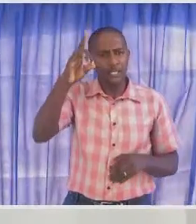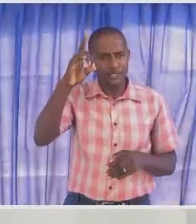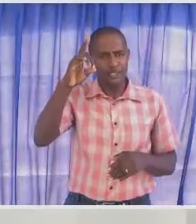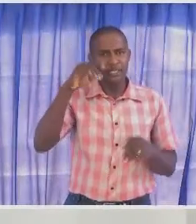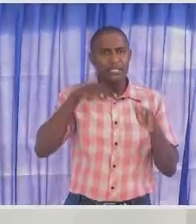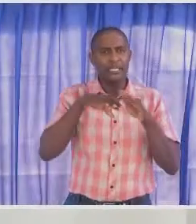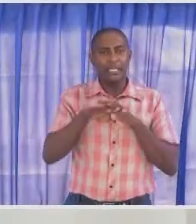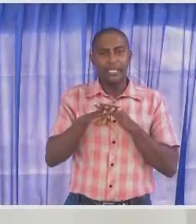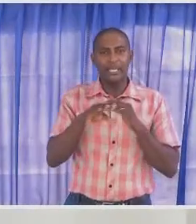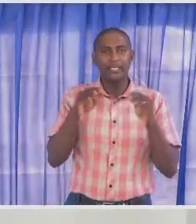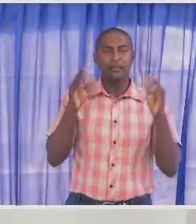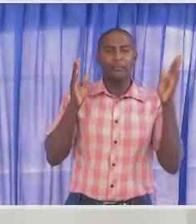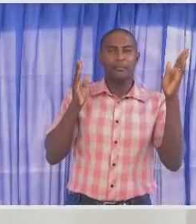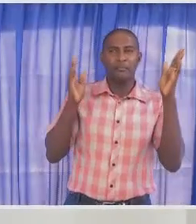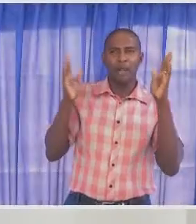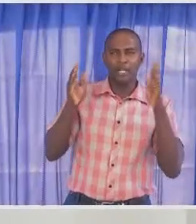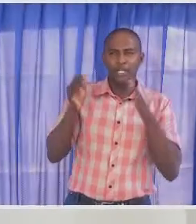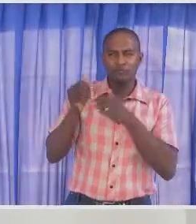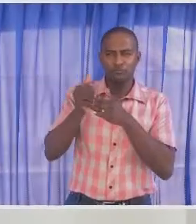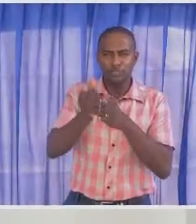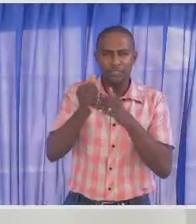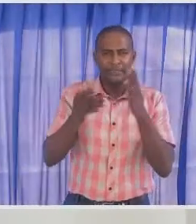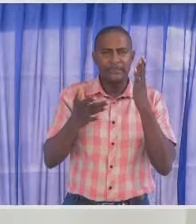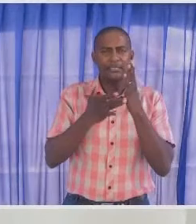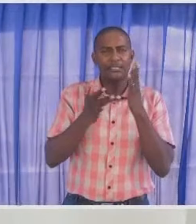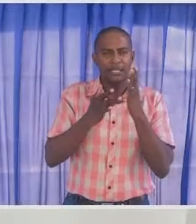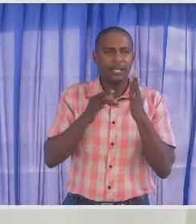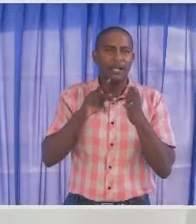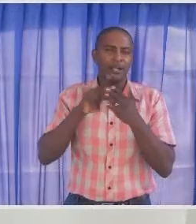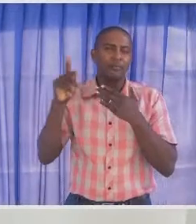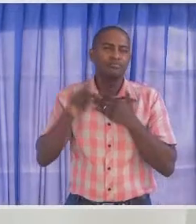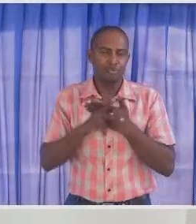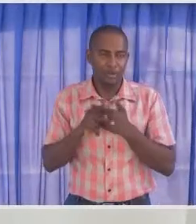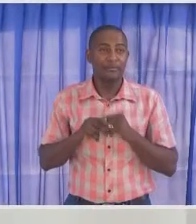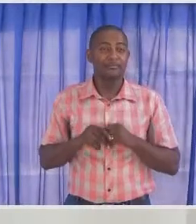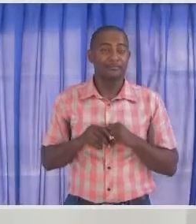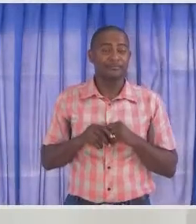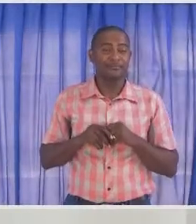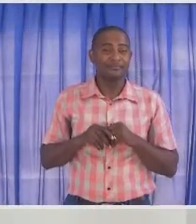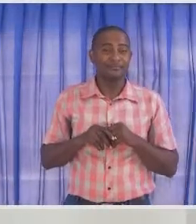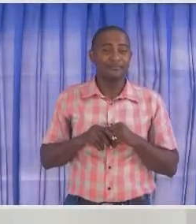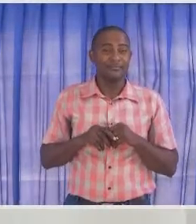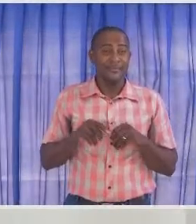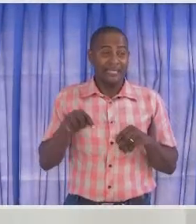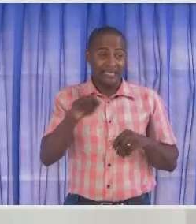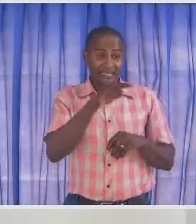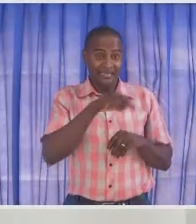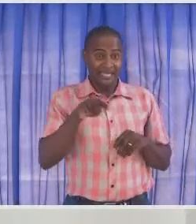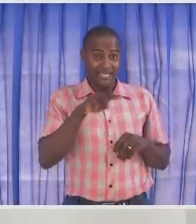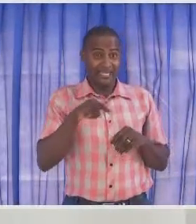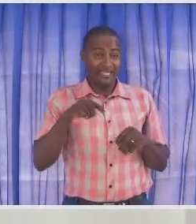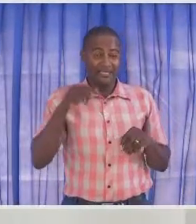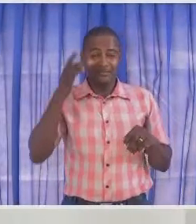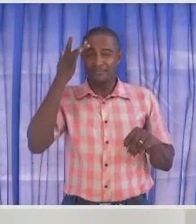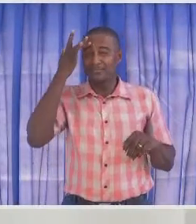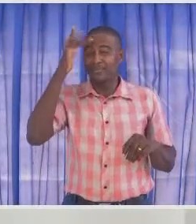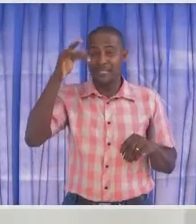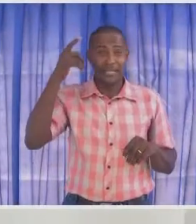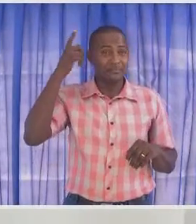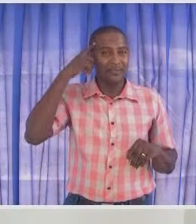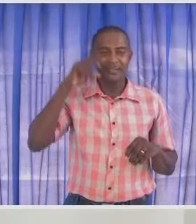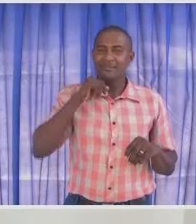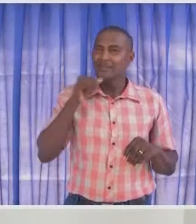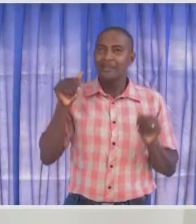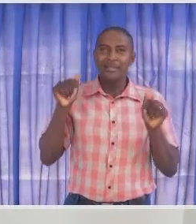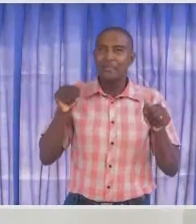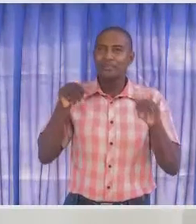in market-driven technical-related programs. These brilliant minds would not have been able